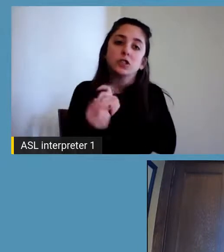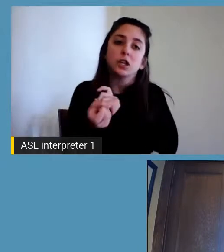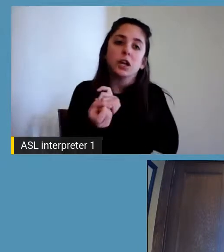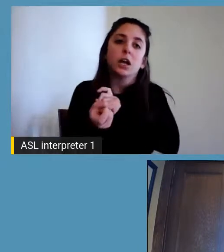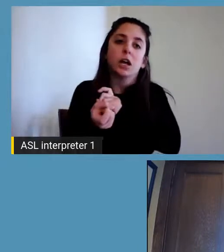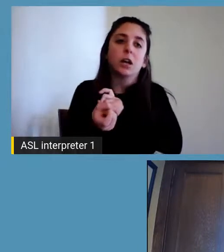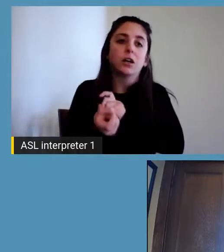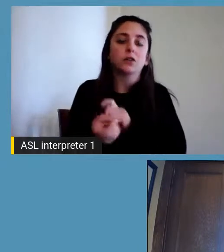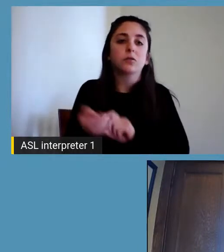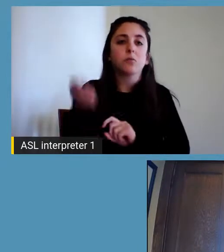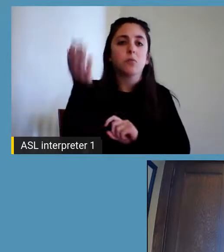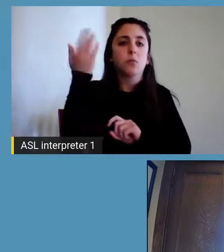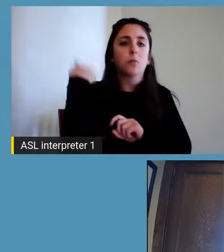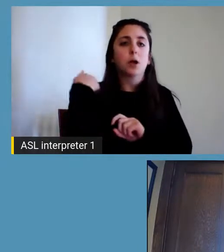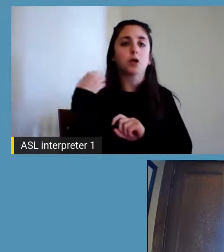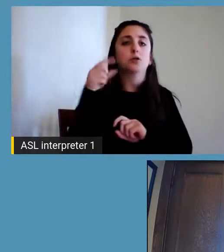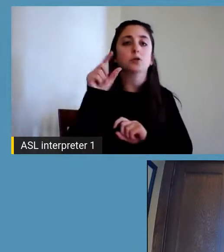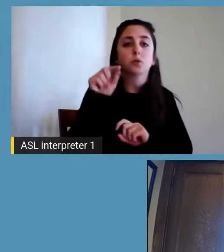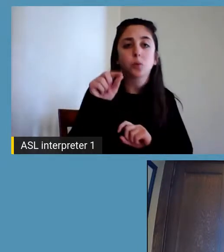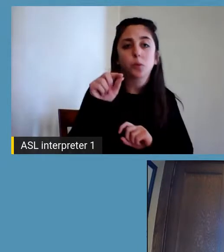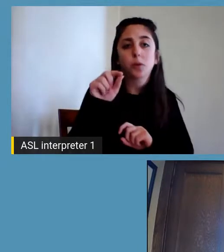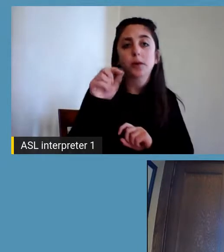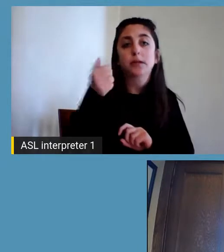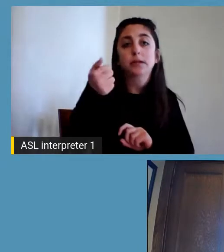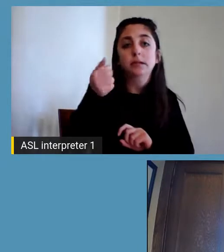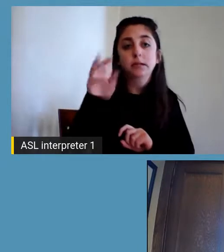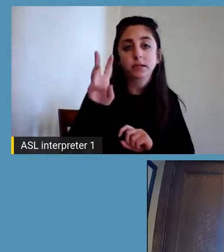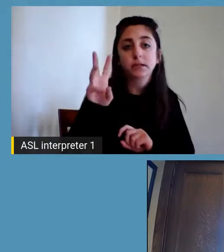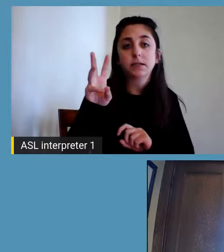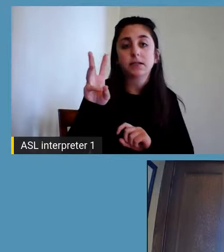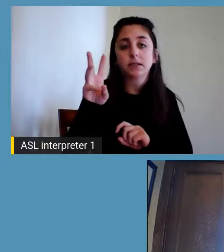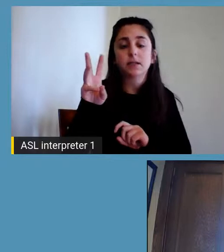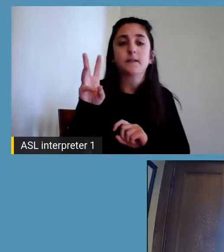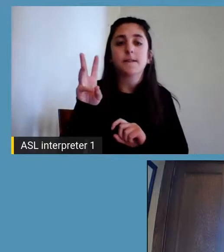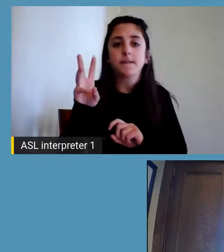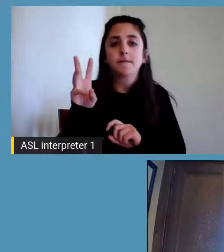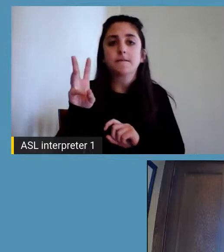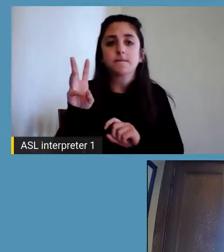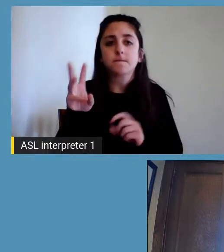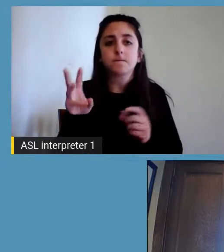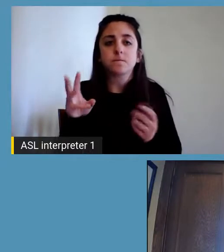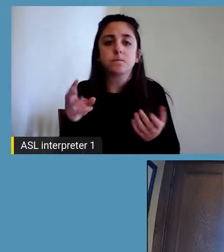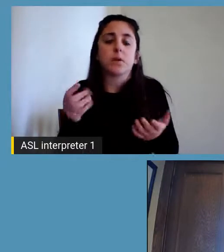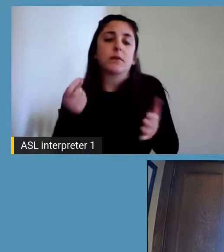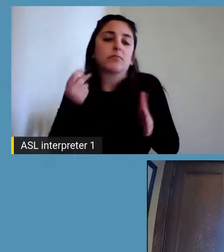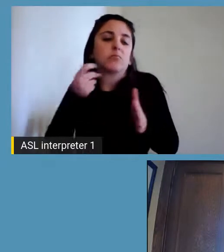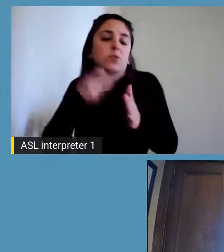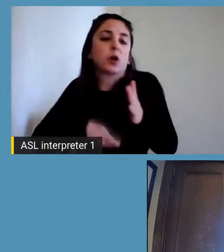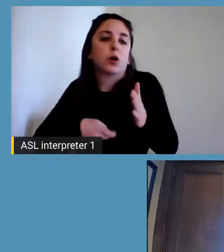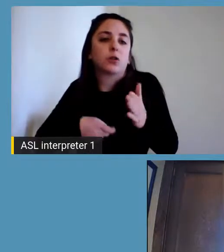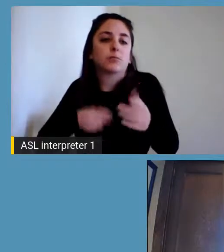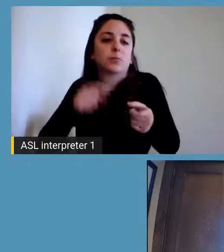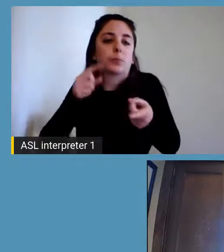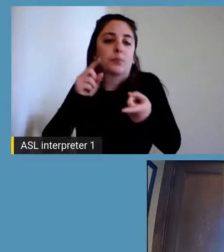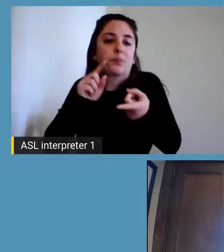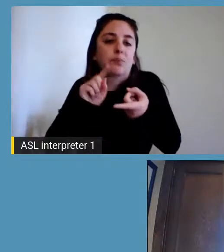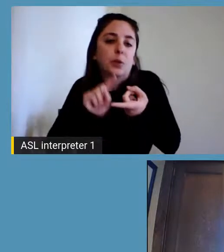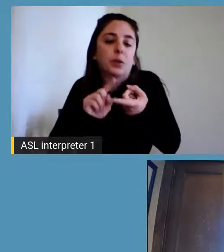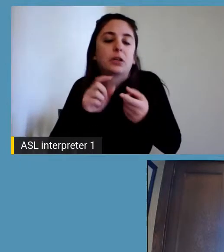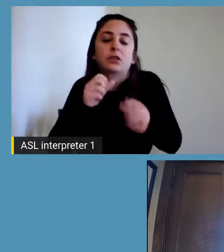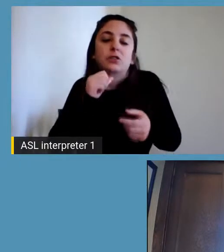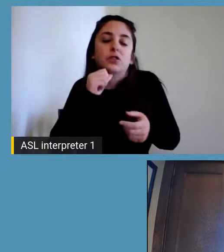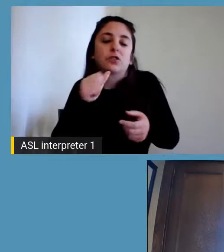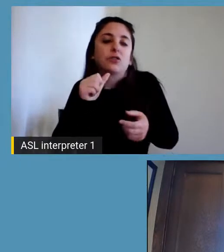in 2016 when Flow came out, and it was an inexpensive program versus an